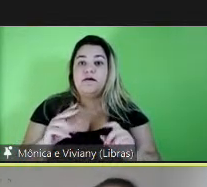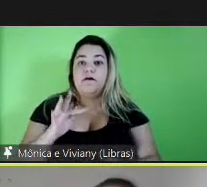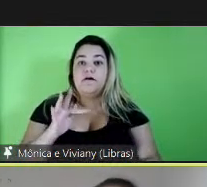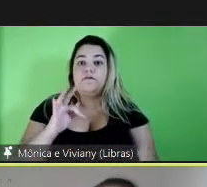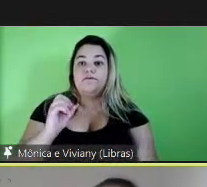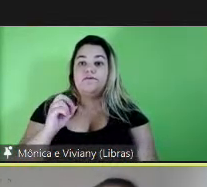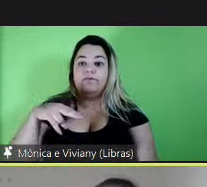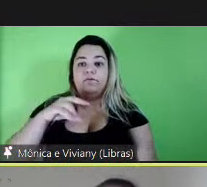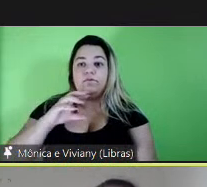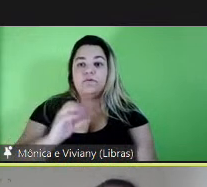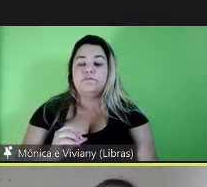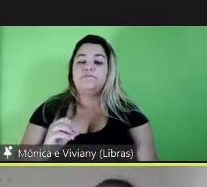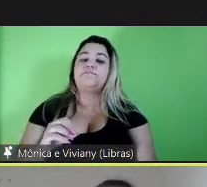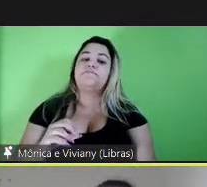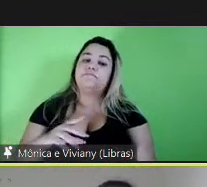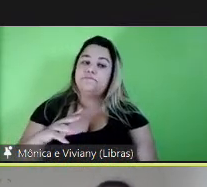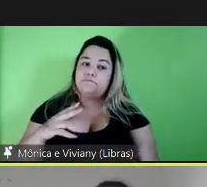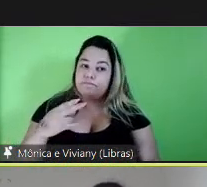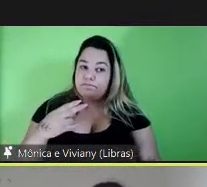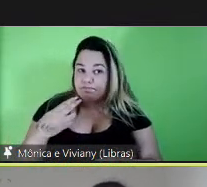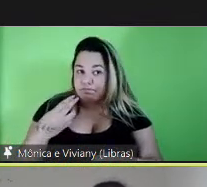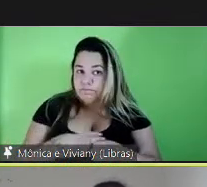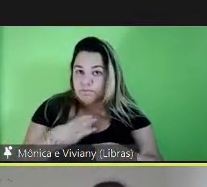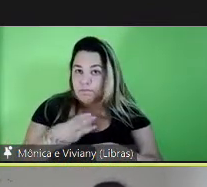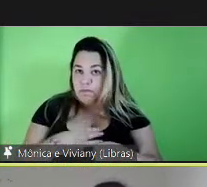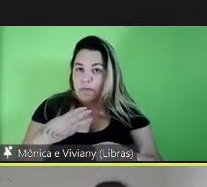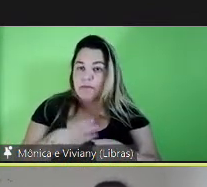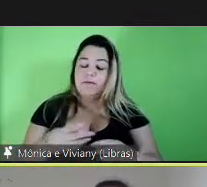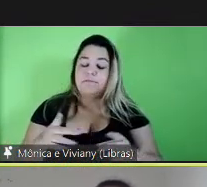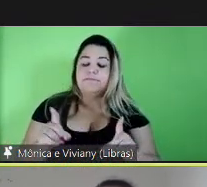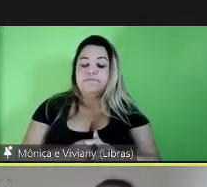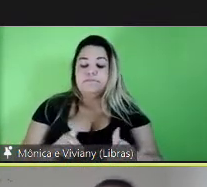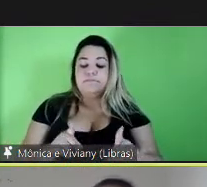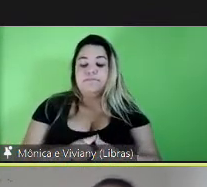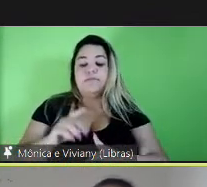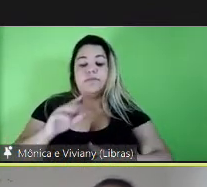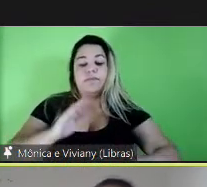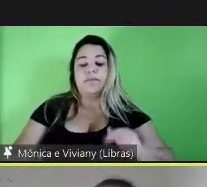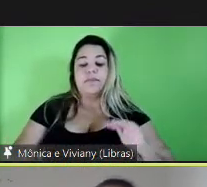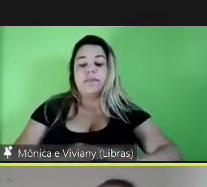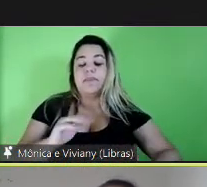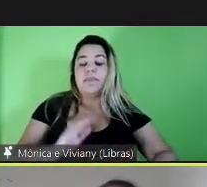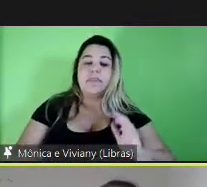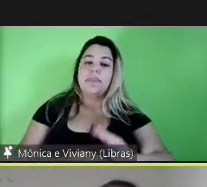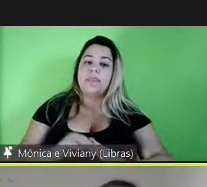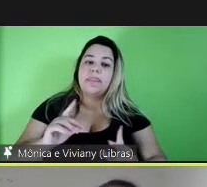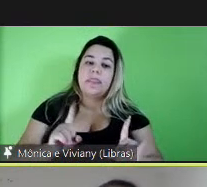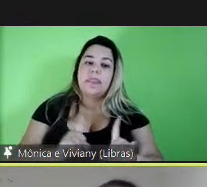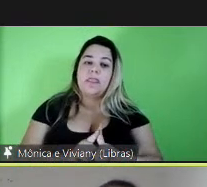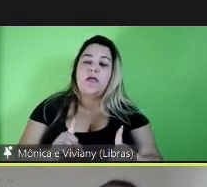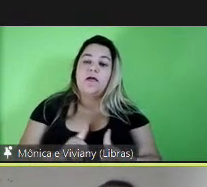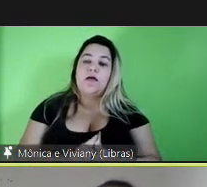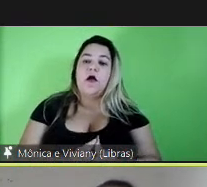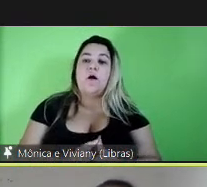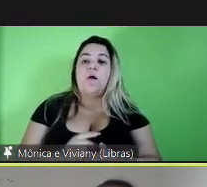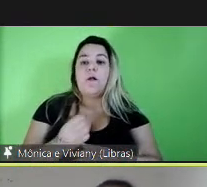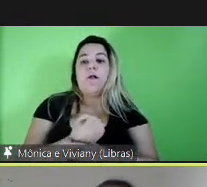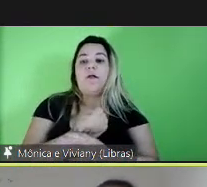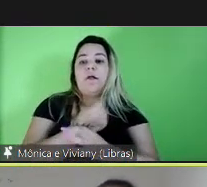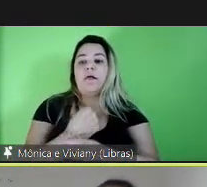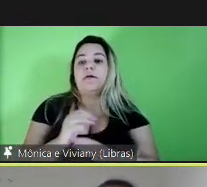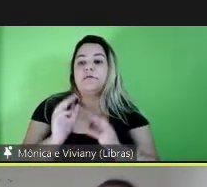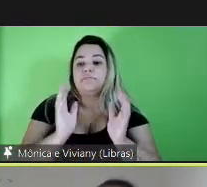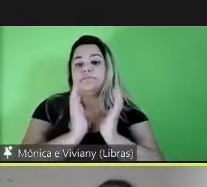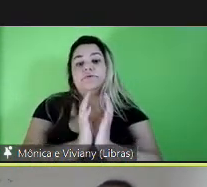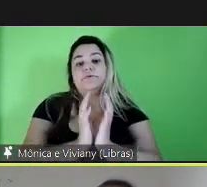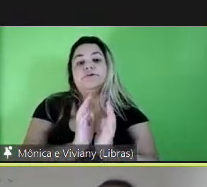a phono doctor and audio doctor, and this team of professionals conducts this diagnosis with the